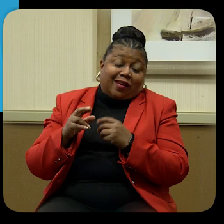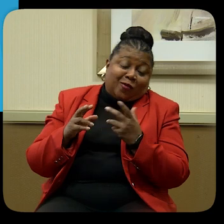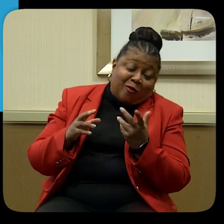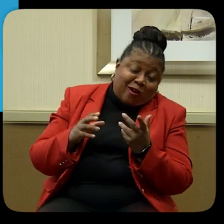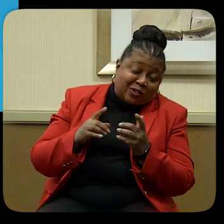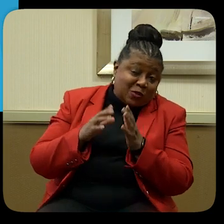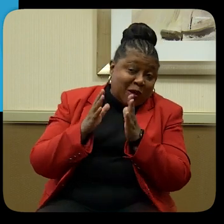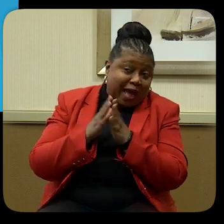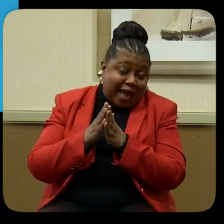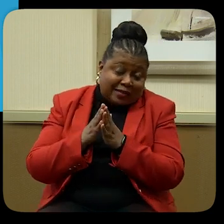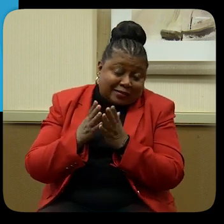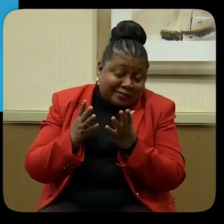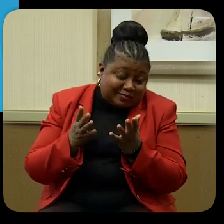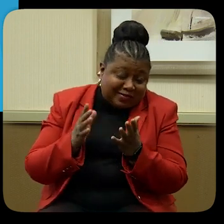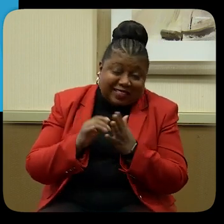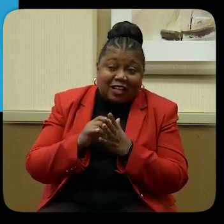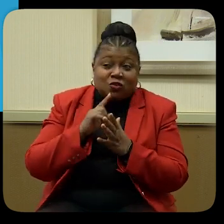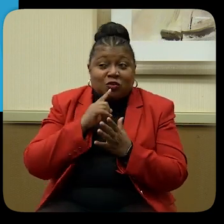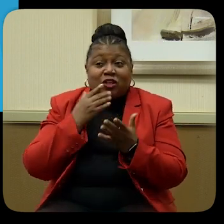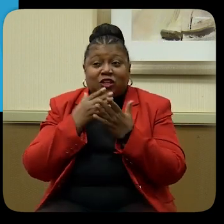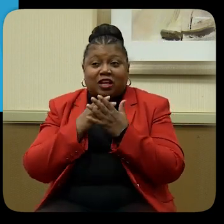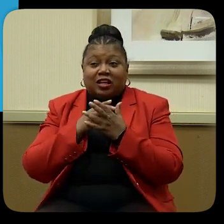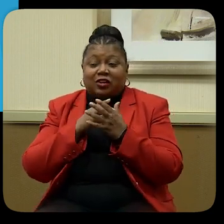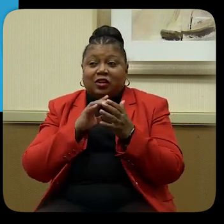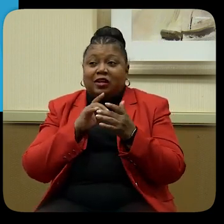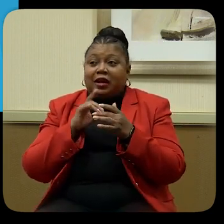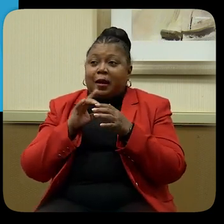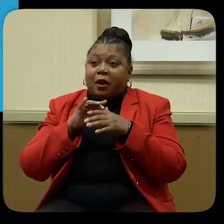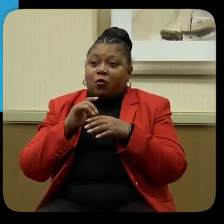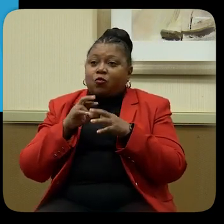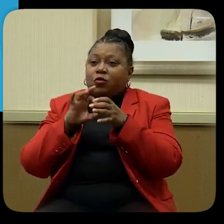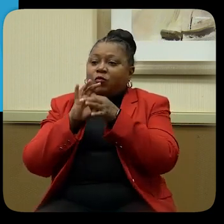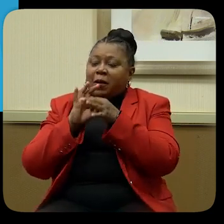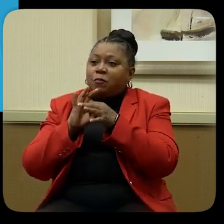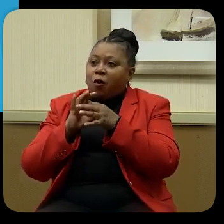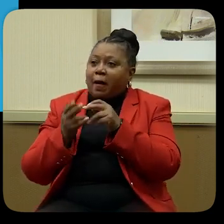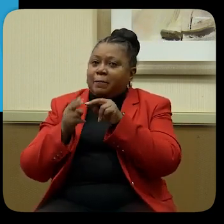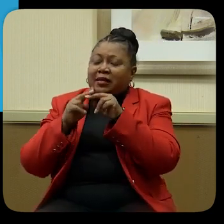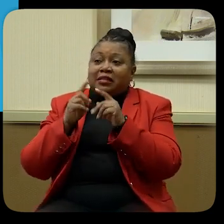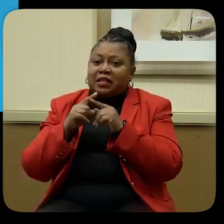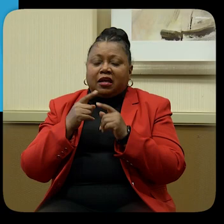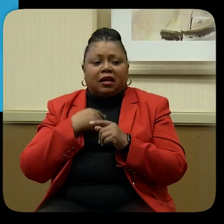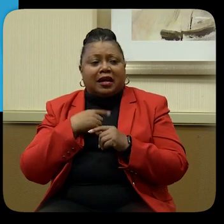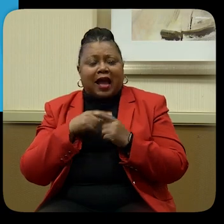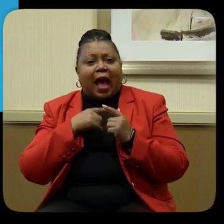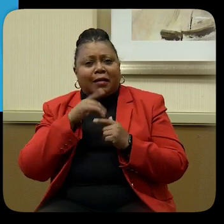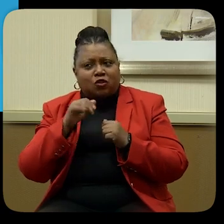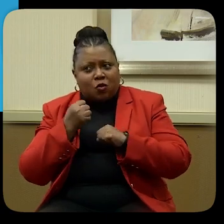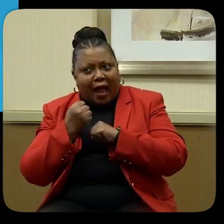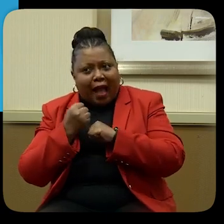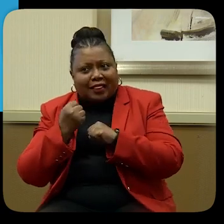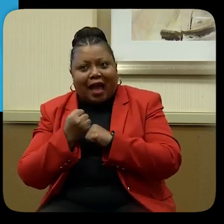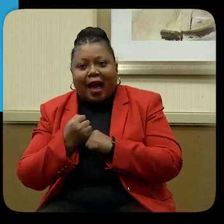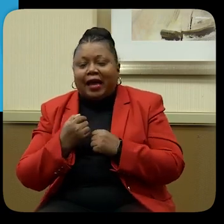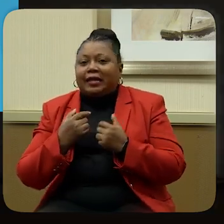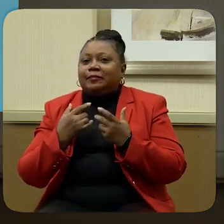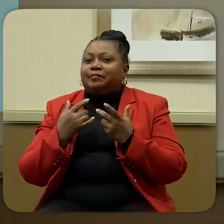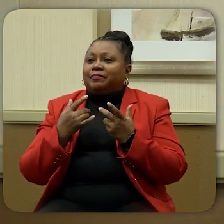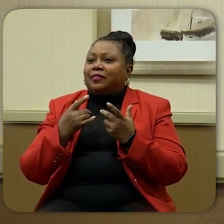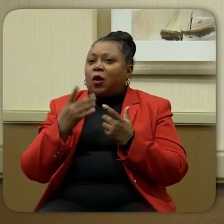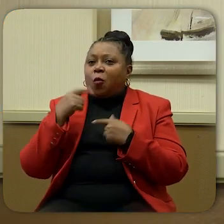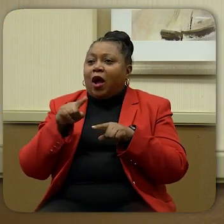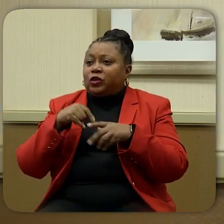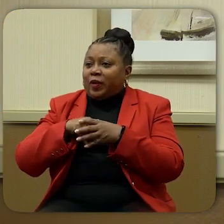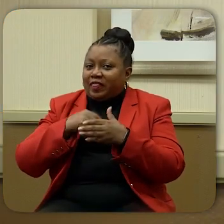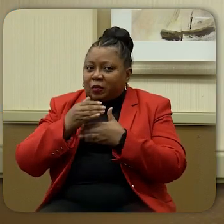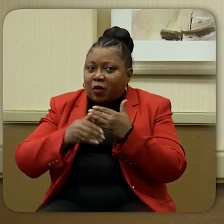or you ask them that, that's a really good rapport building question for students to say, like, I'm your ally while